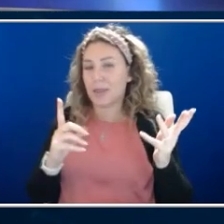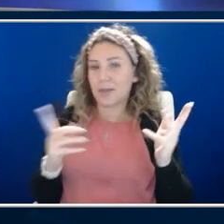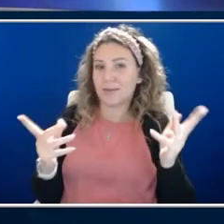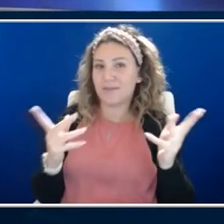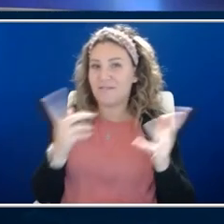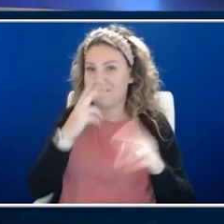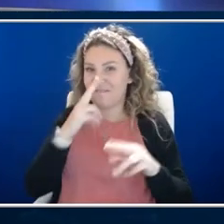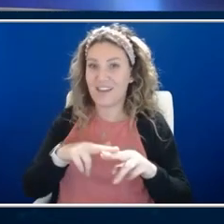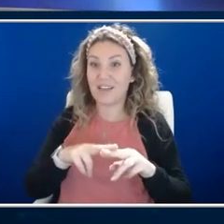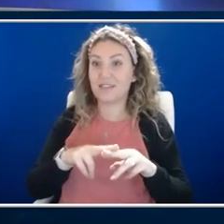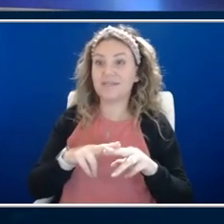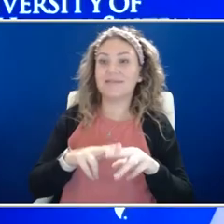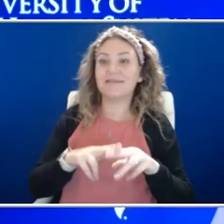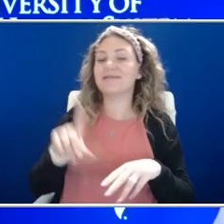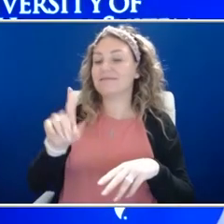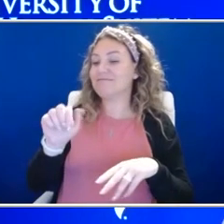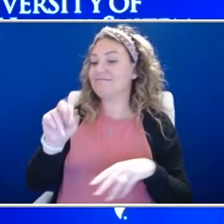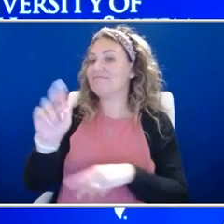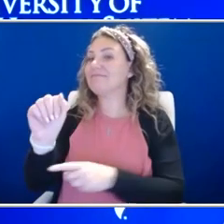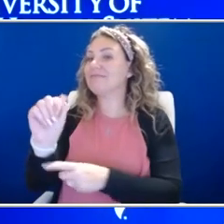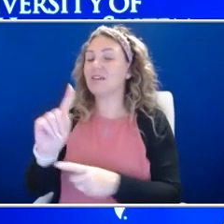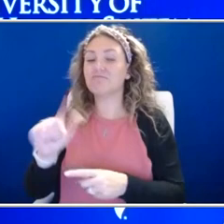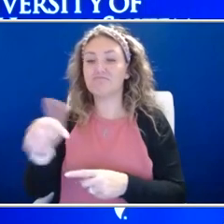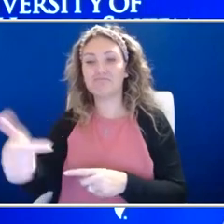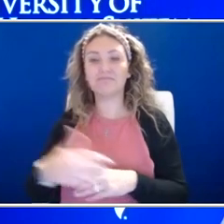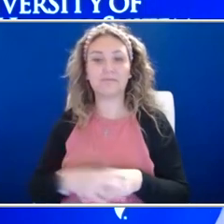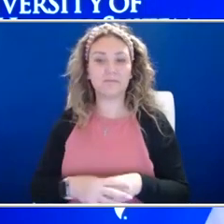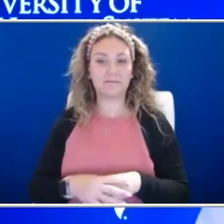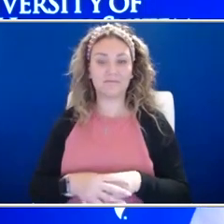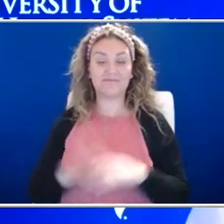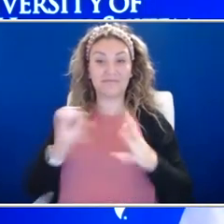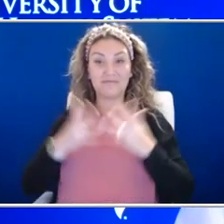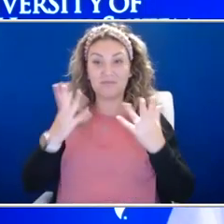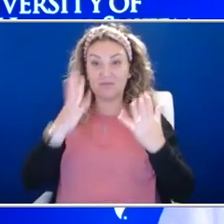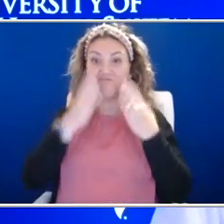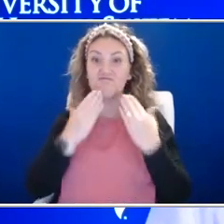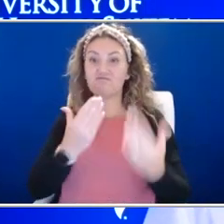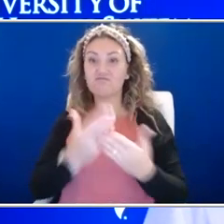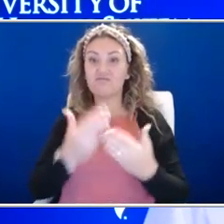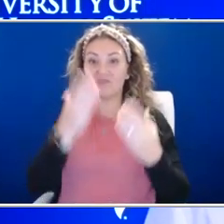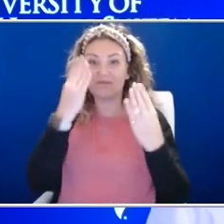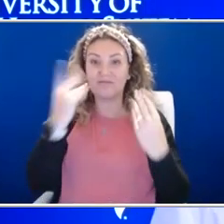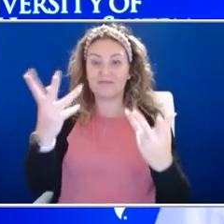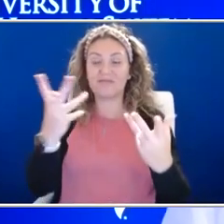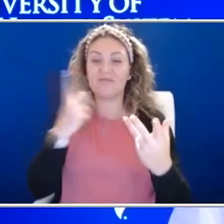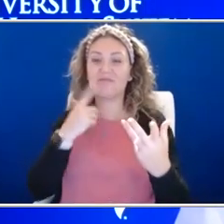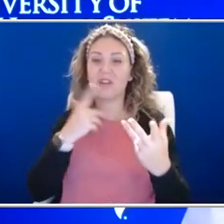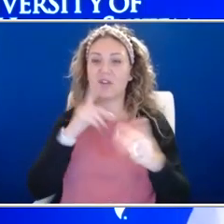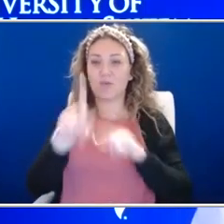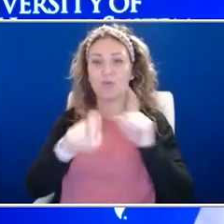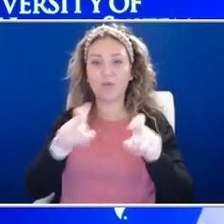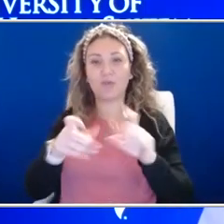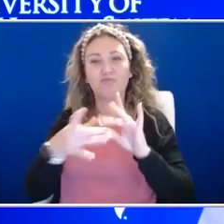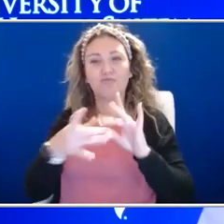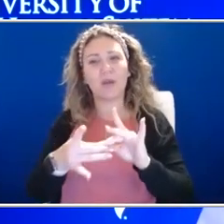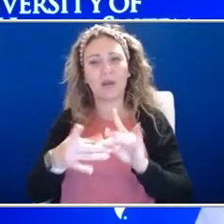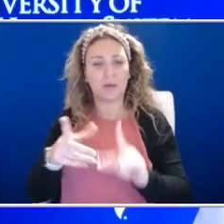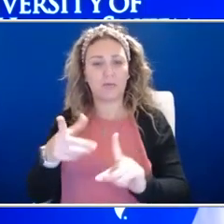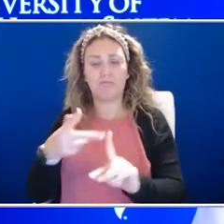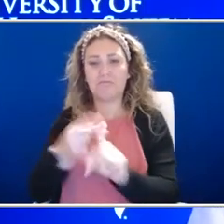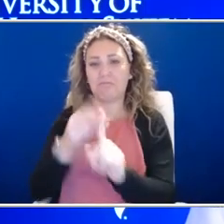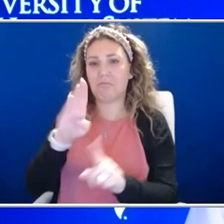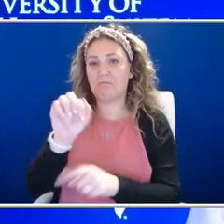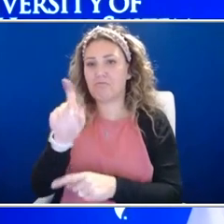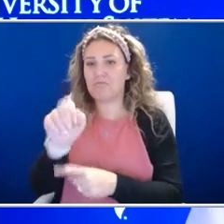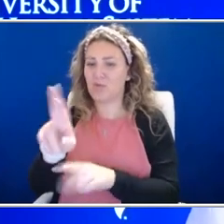Dana Hawkinson. Yeah, again, I think a lot of good information coming out, a lot of good questions about the boosters. You know, again, it's fairly simple.